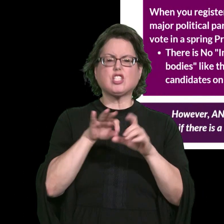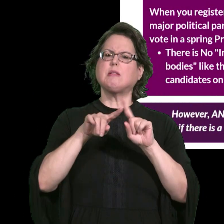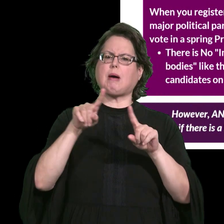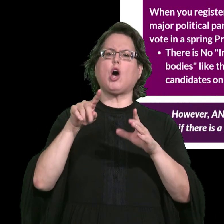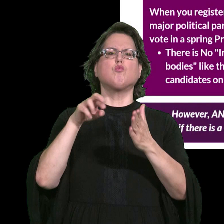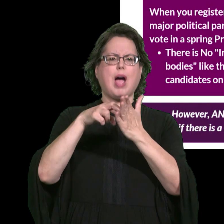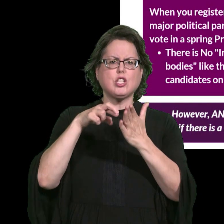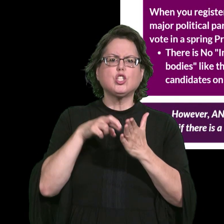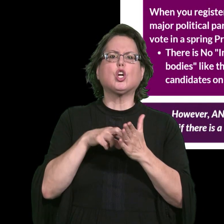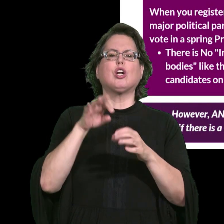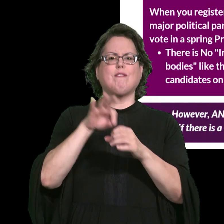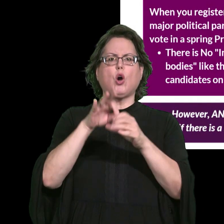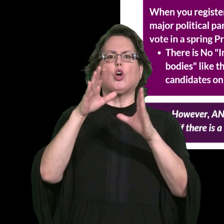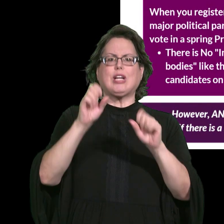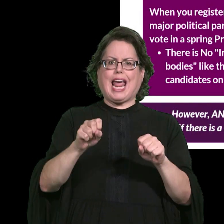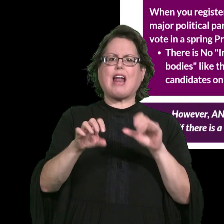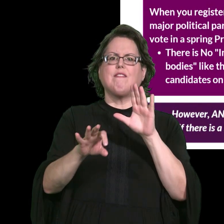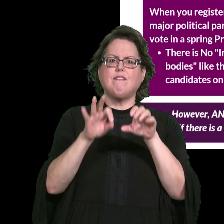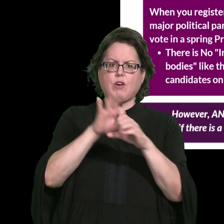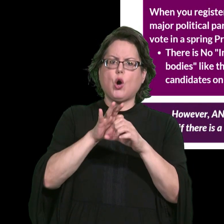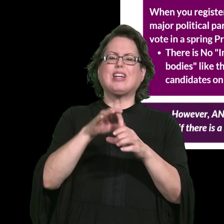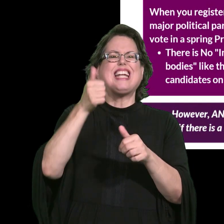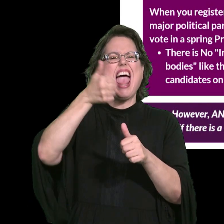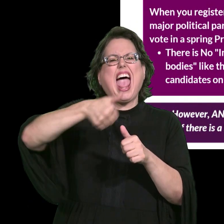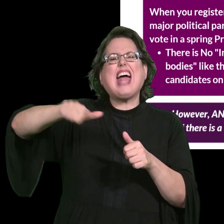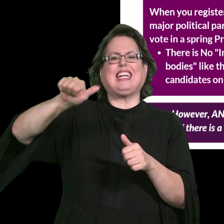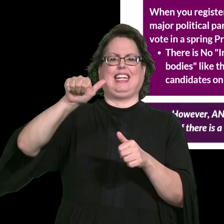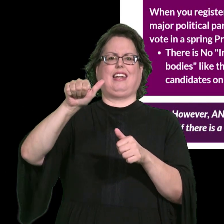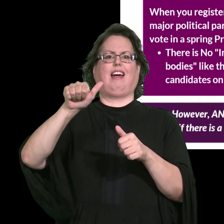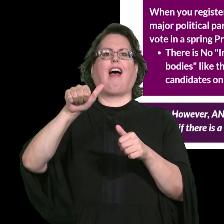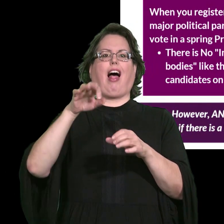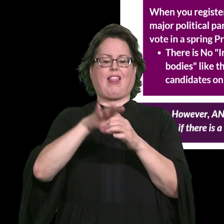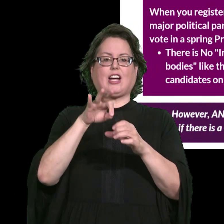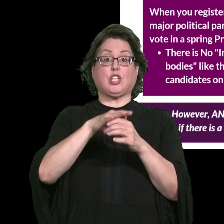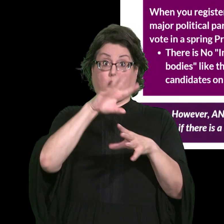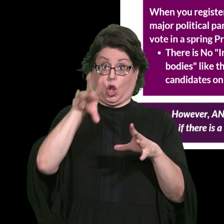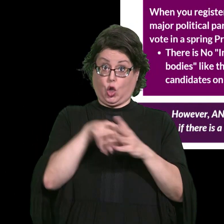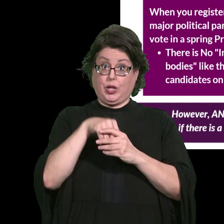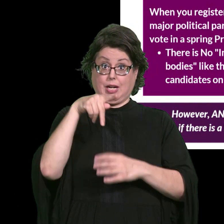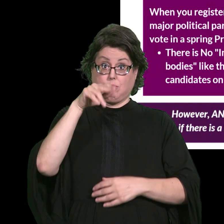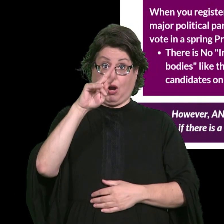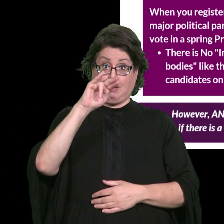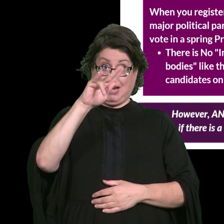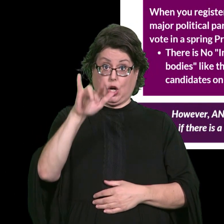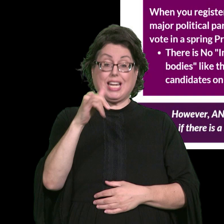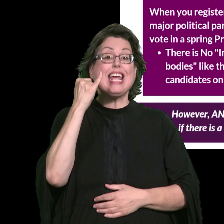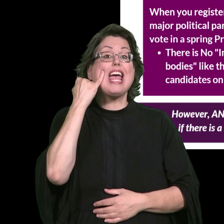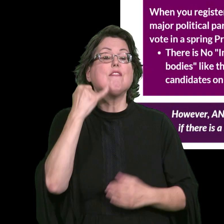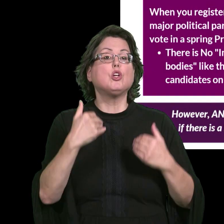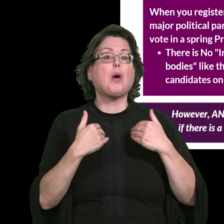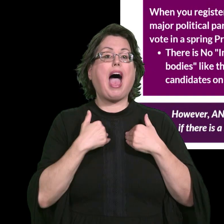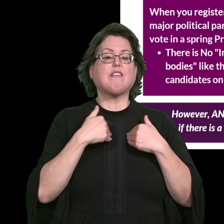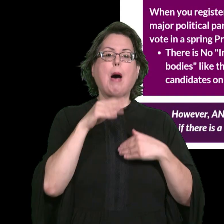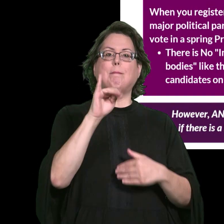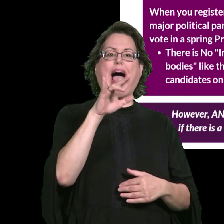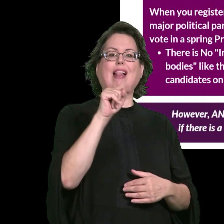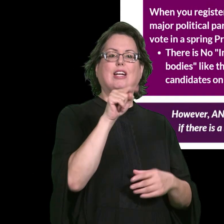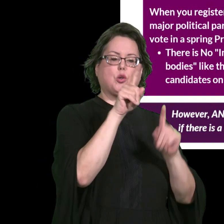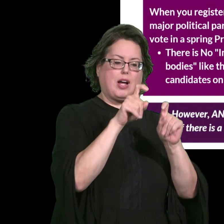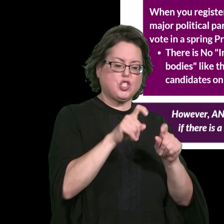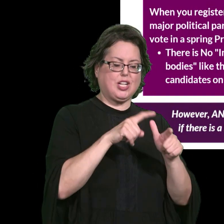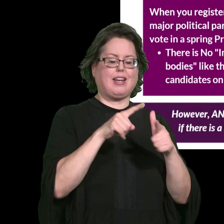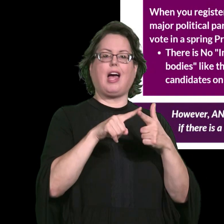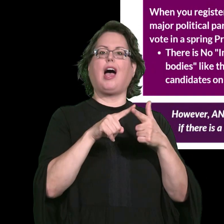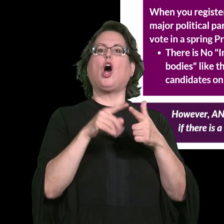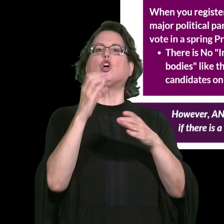may vote in any election, including the primary, if there is a ballot question, constitutional amendment, or a